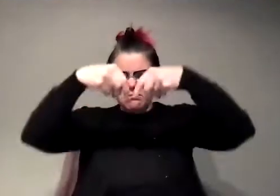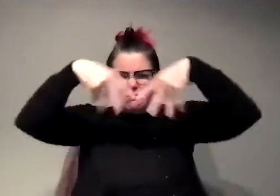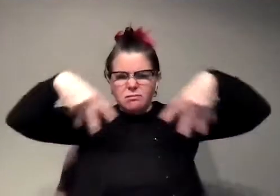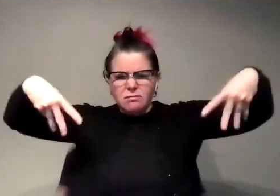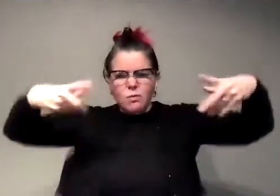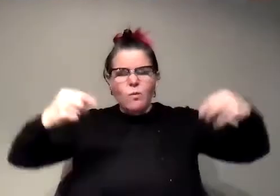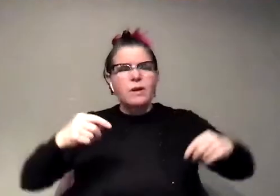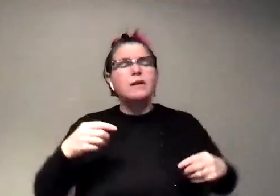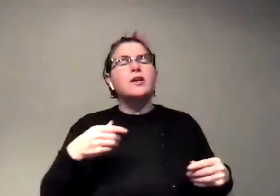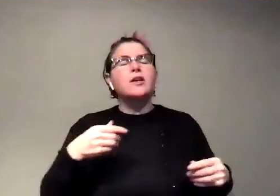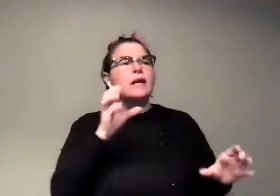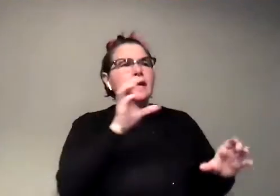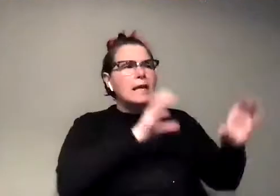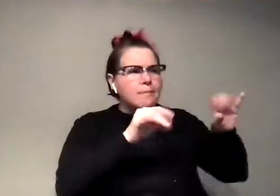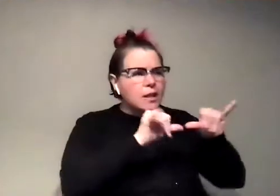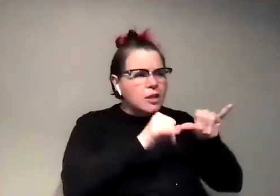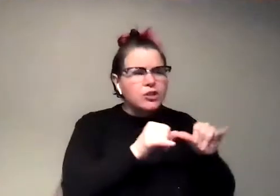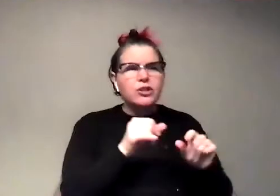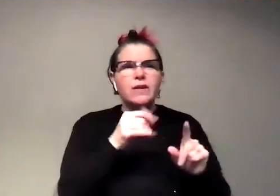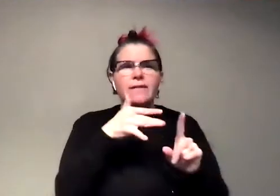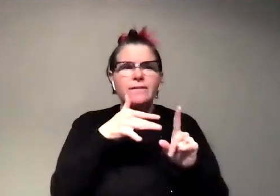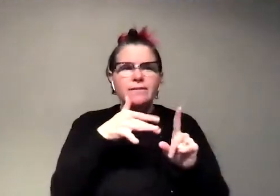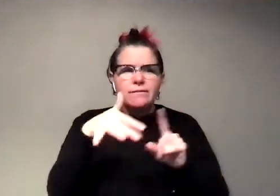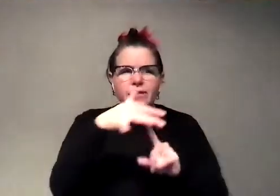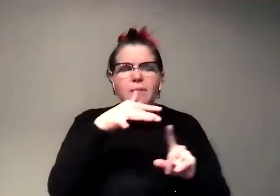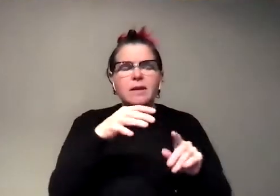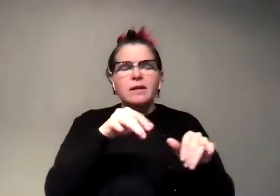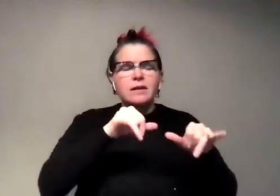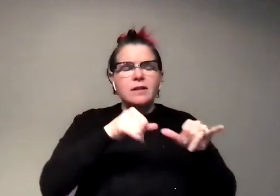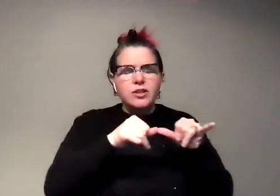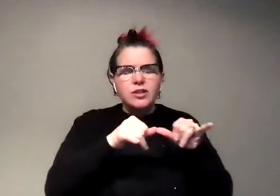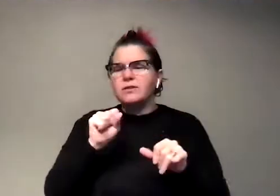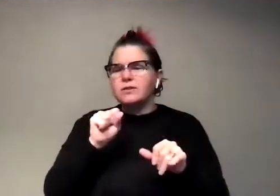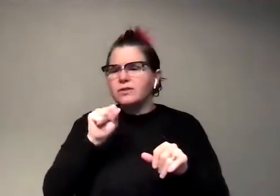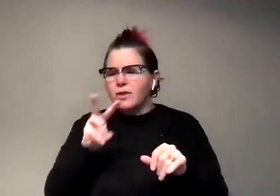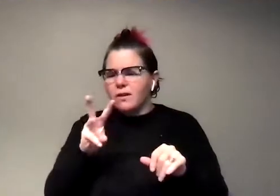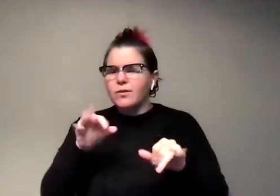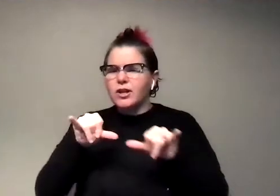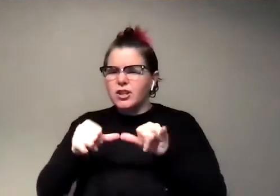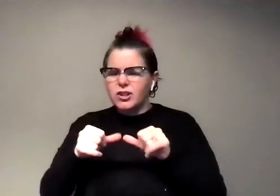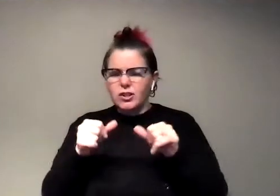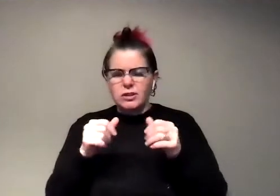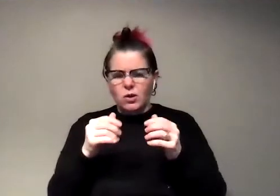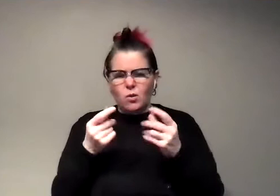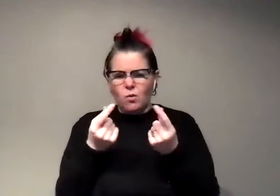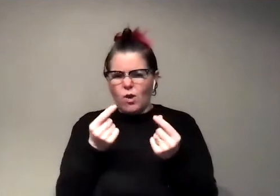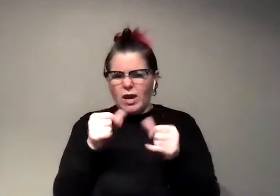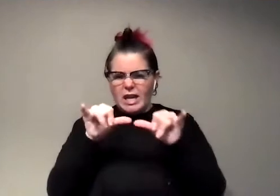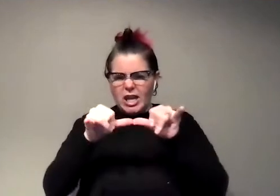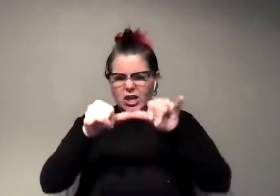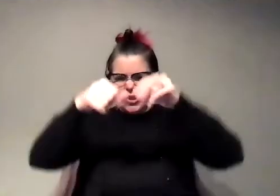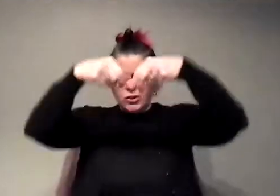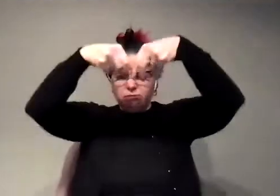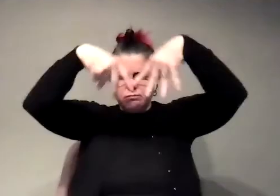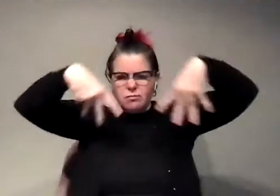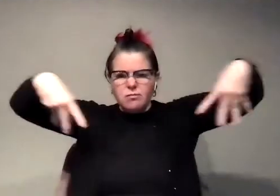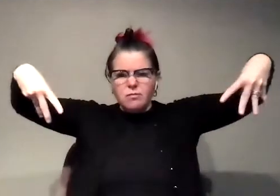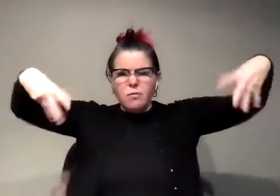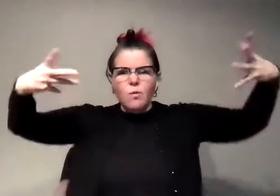chemical engineers and environmental engineers and software engineers. So like what does the landscape of engineering look like?